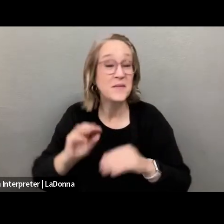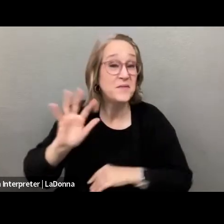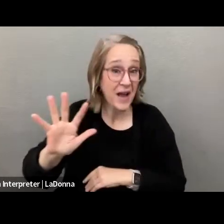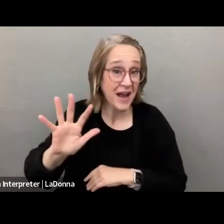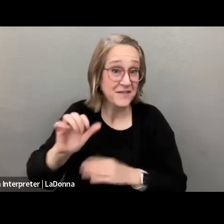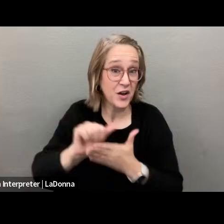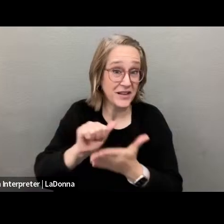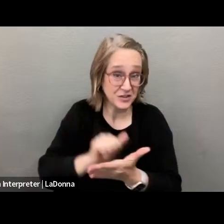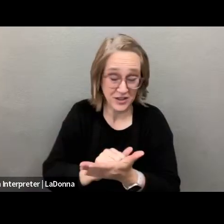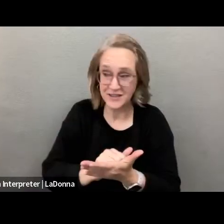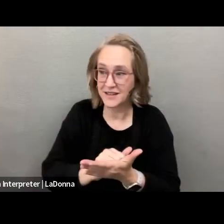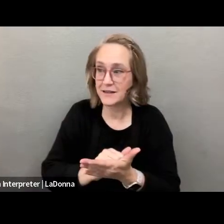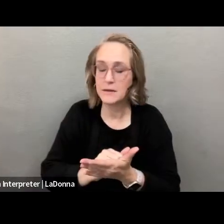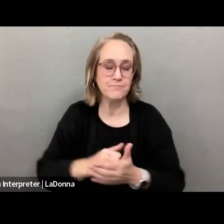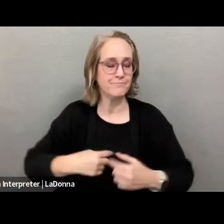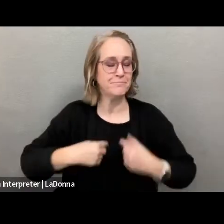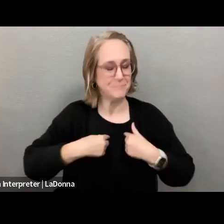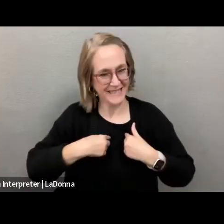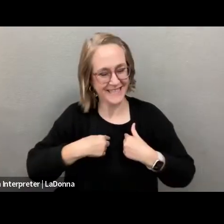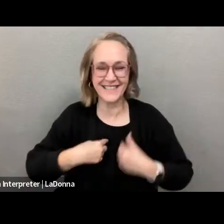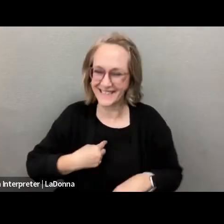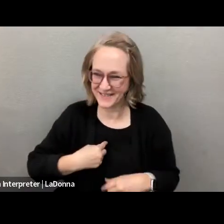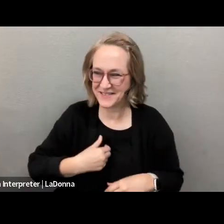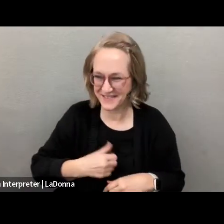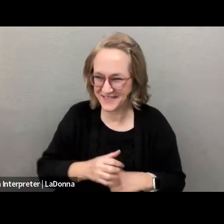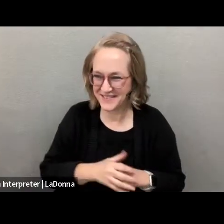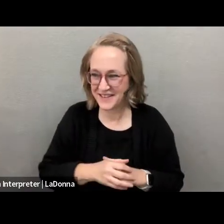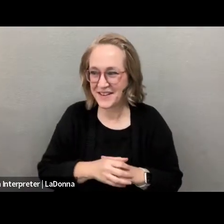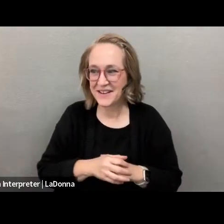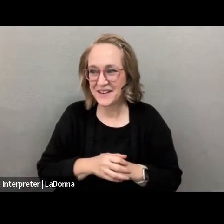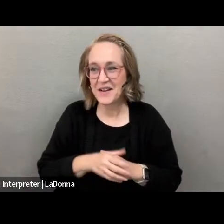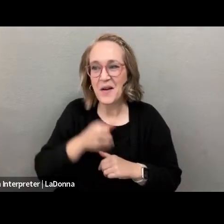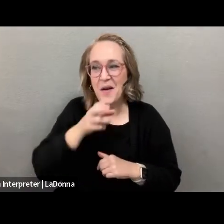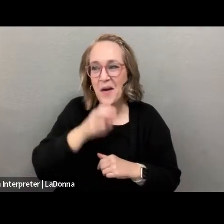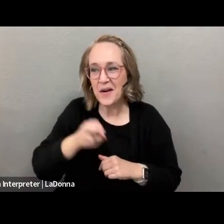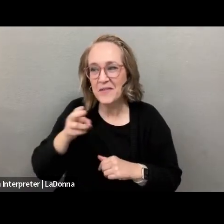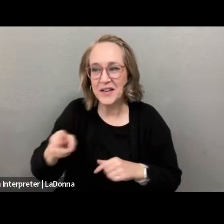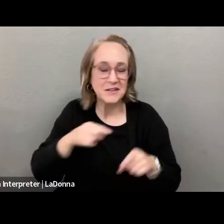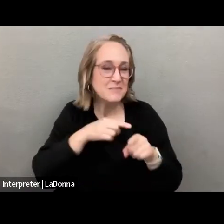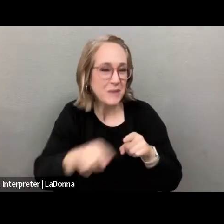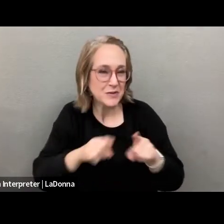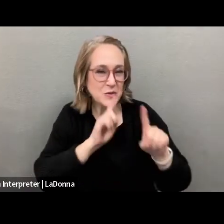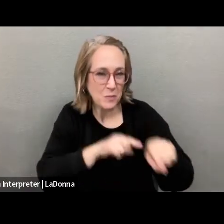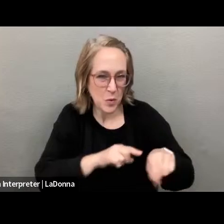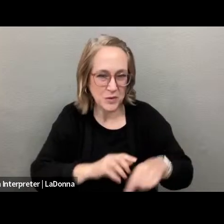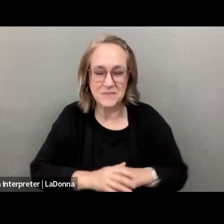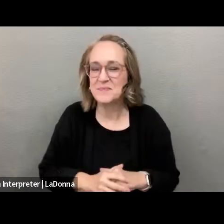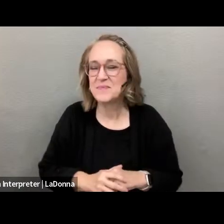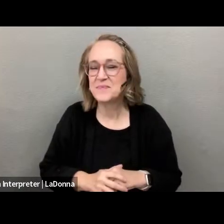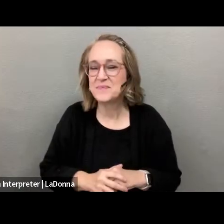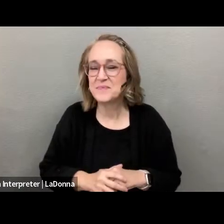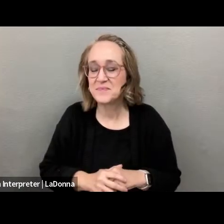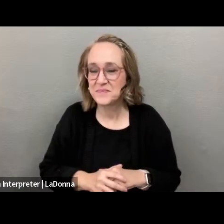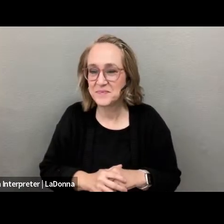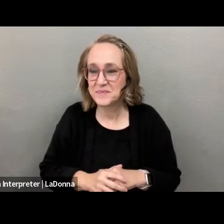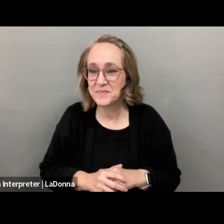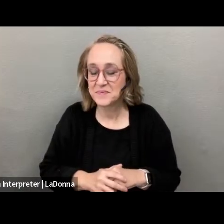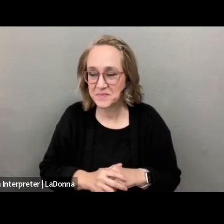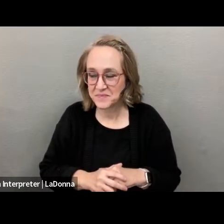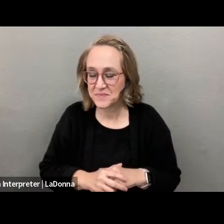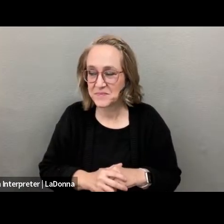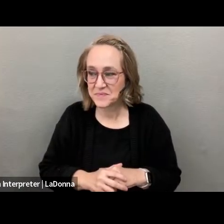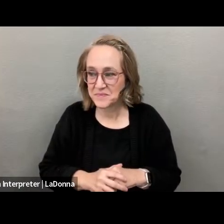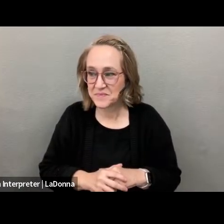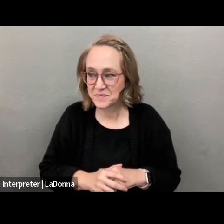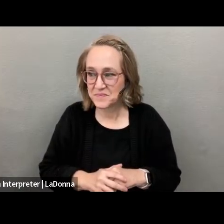believe is myself. And I'm going to just pull up my notes here. So as far as the hard of hearing